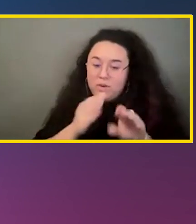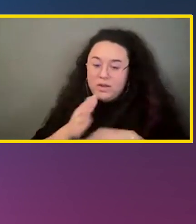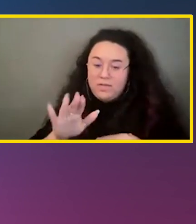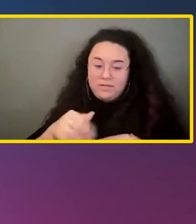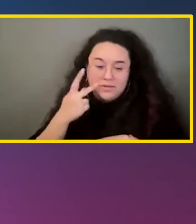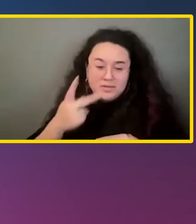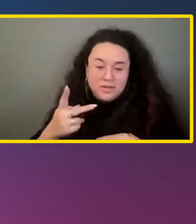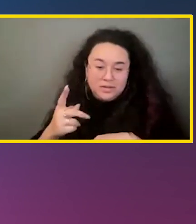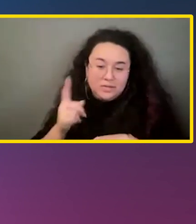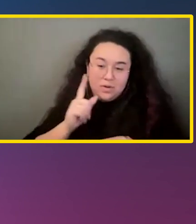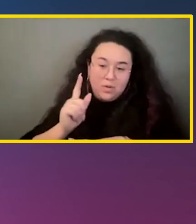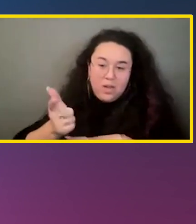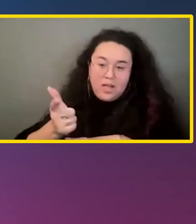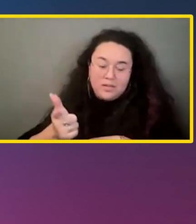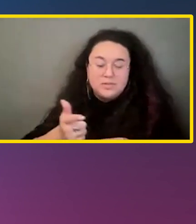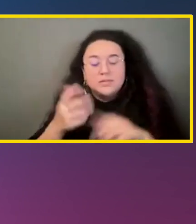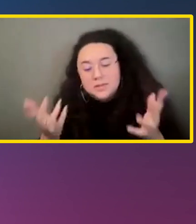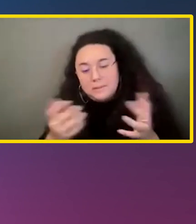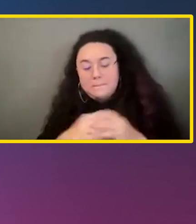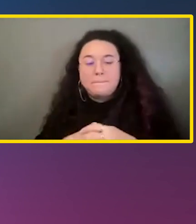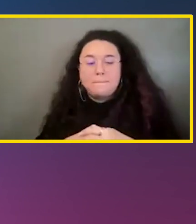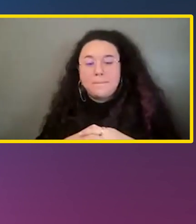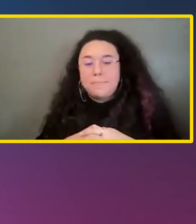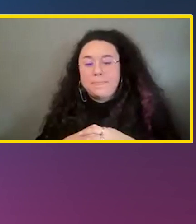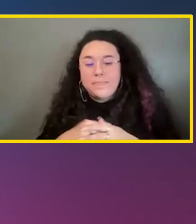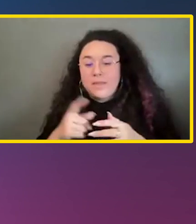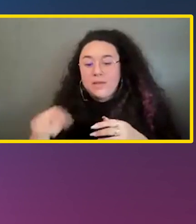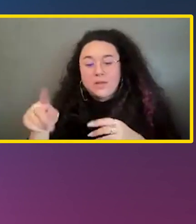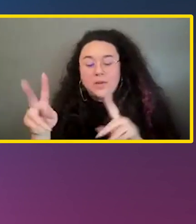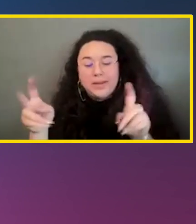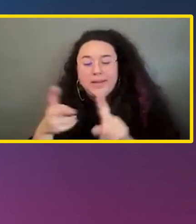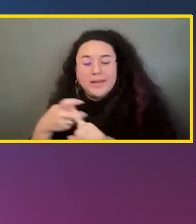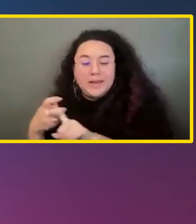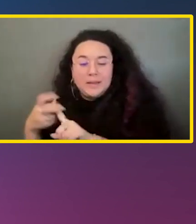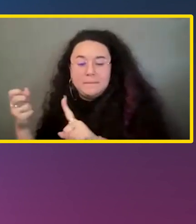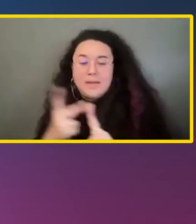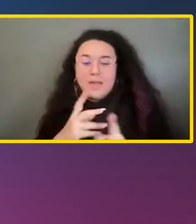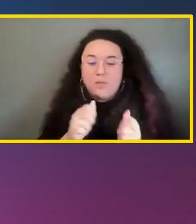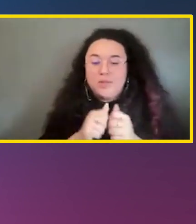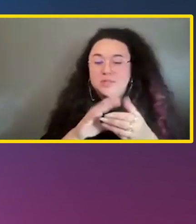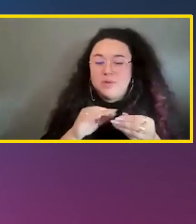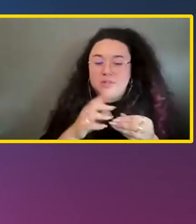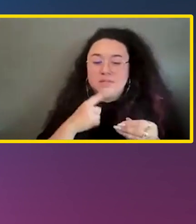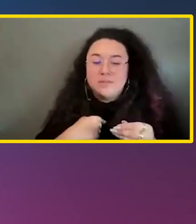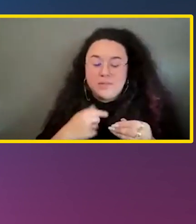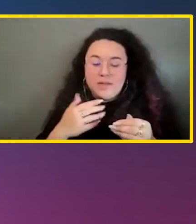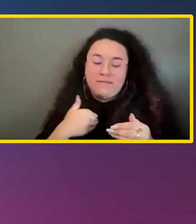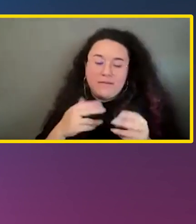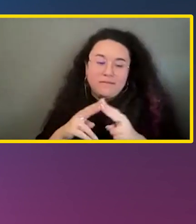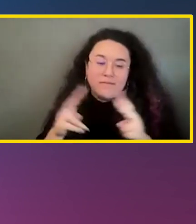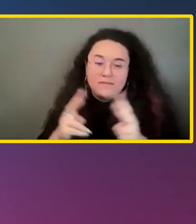haven't seen you for a while. So, you know, go get kidnapped, come back with stories to tell me. Have a